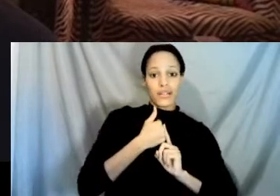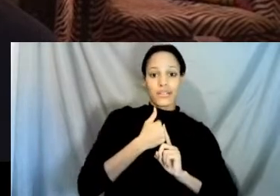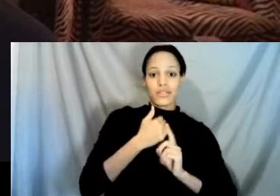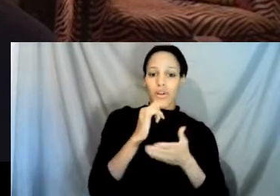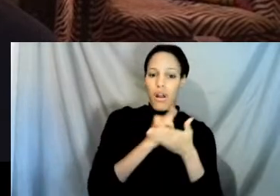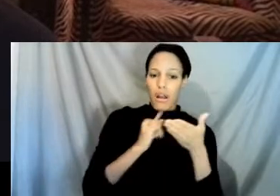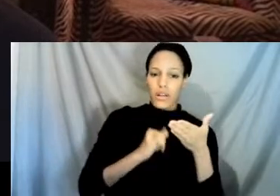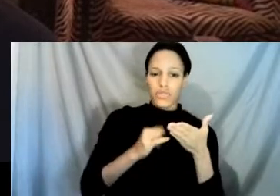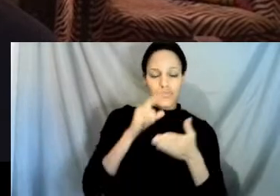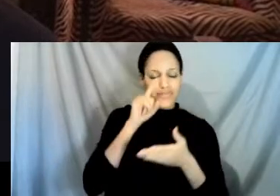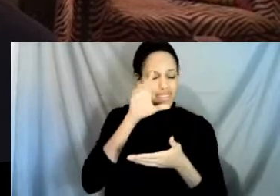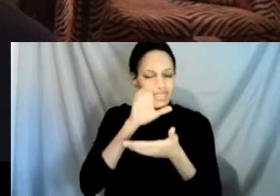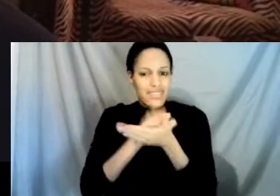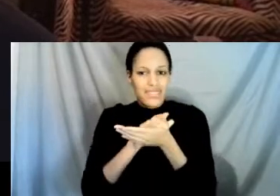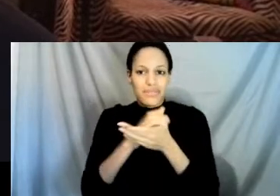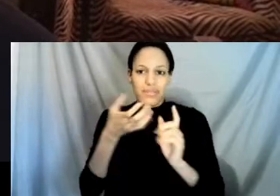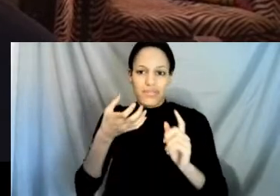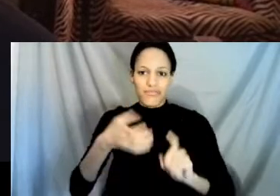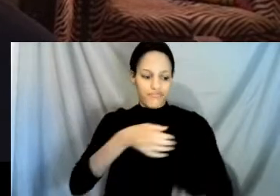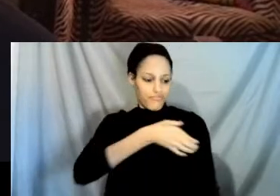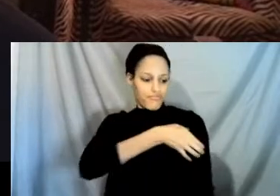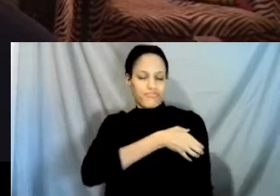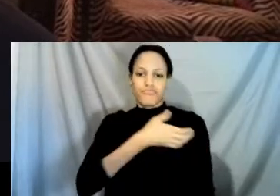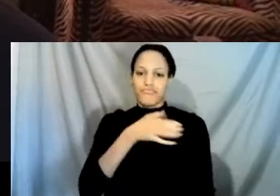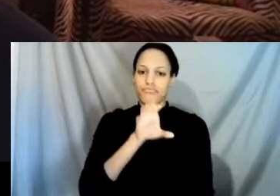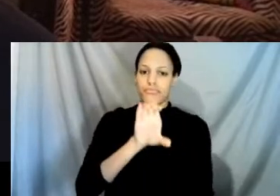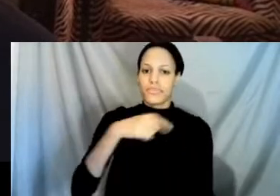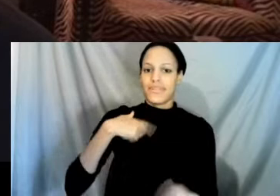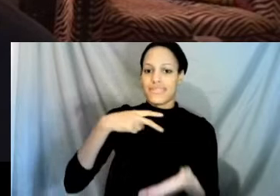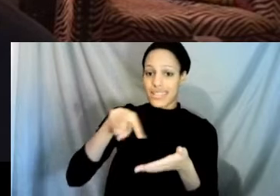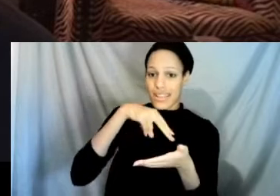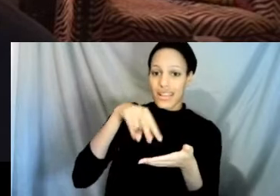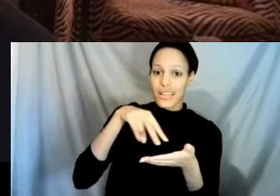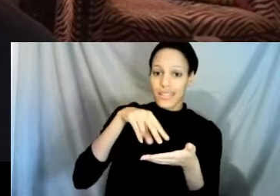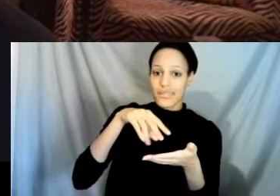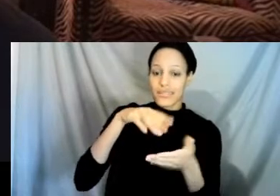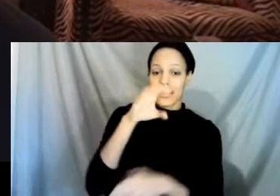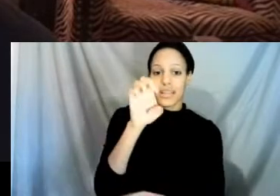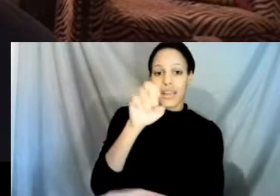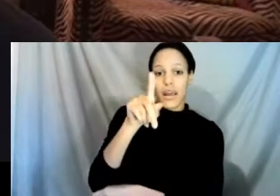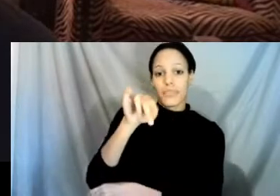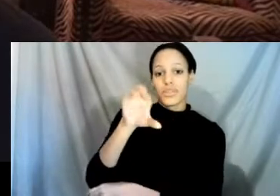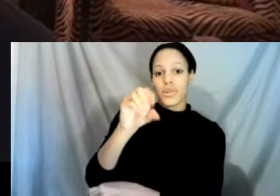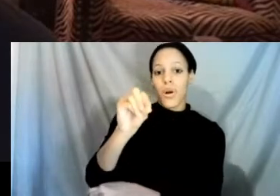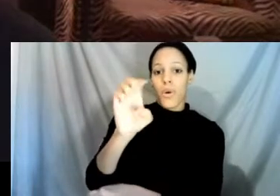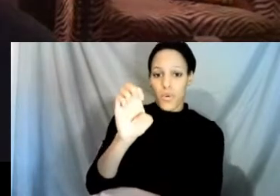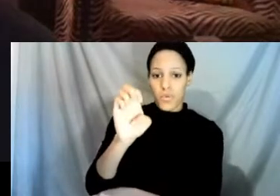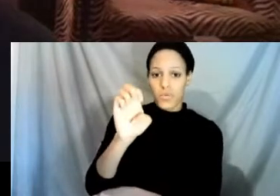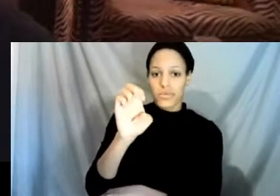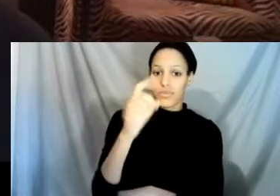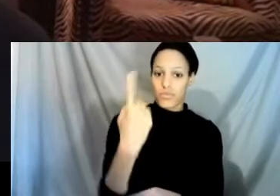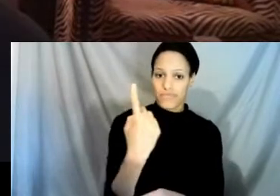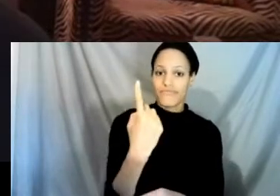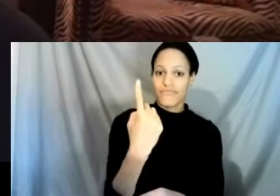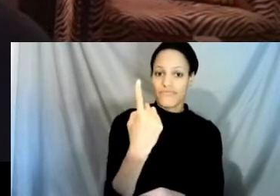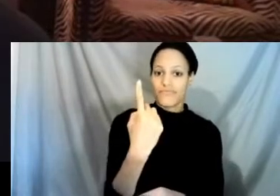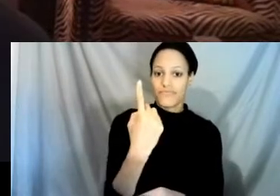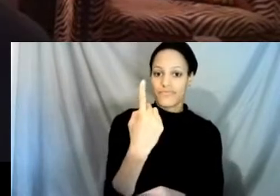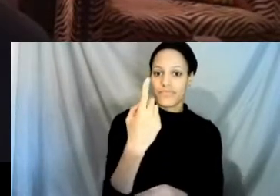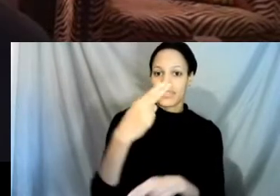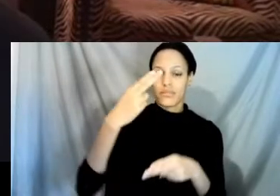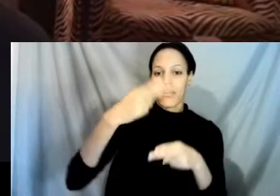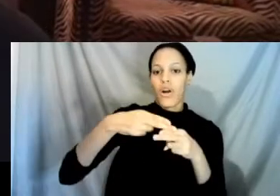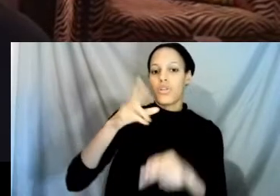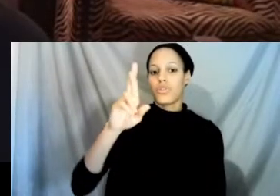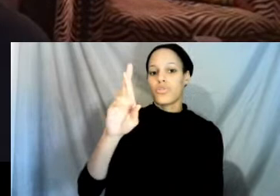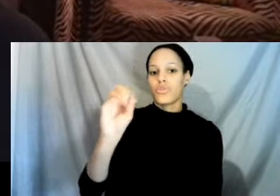And the episode one is called Roots. It's on YouTube under Princess Mhoon Dance Institute. It talks about my